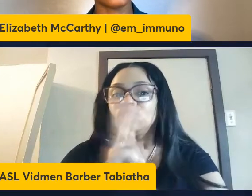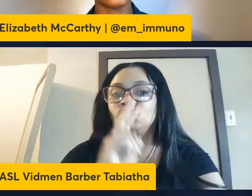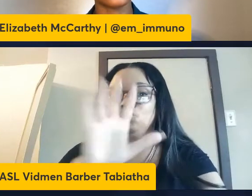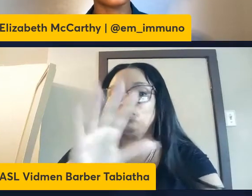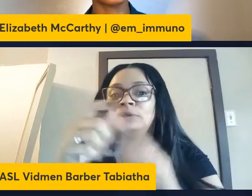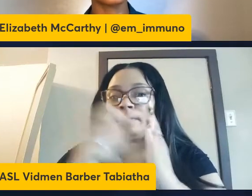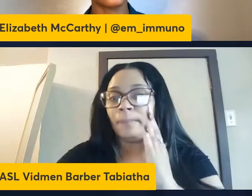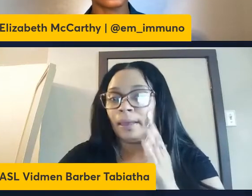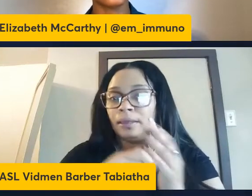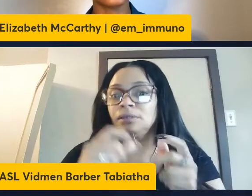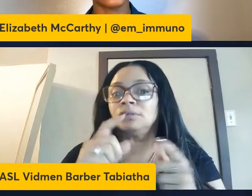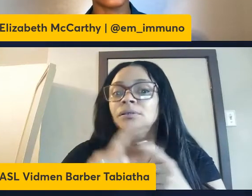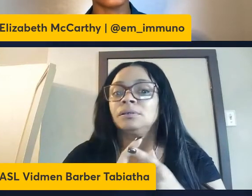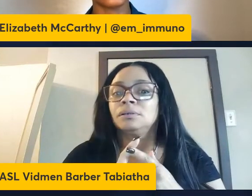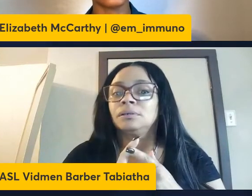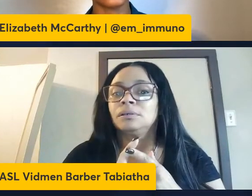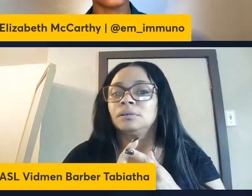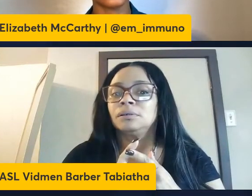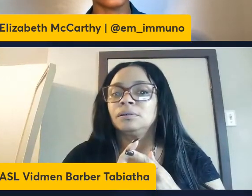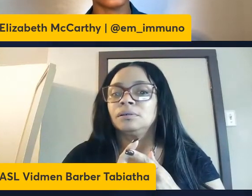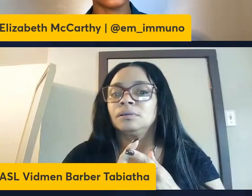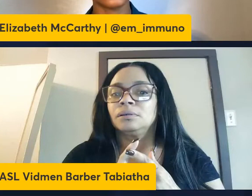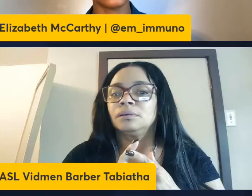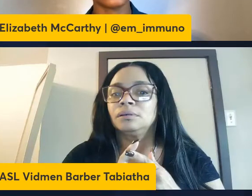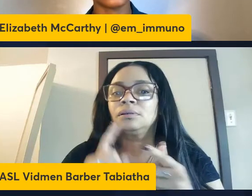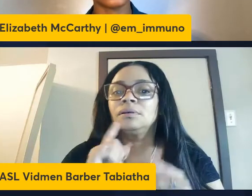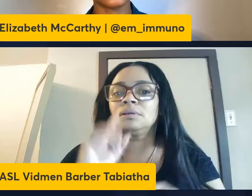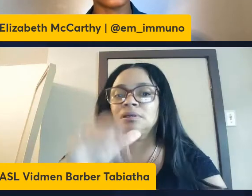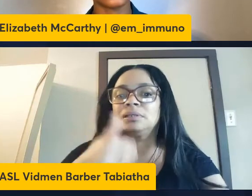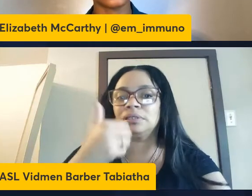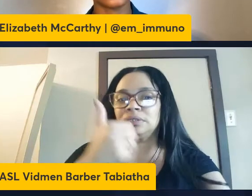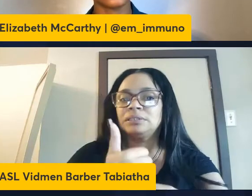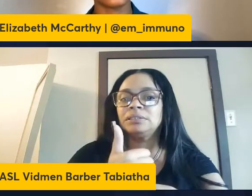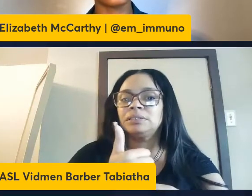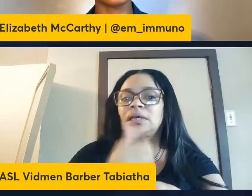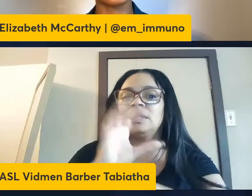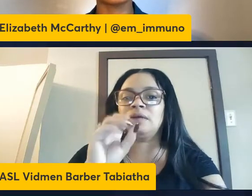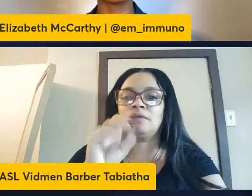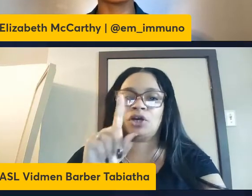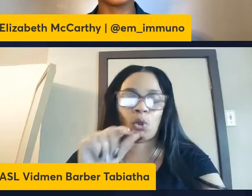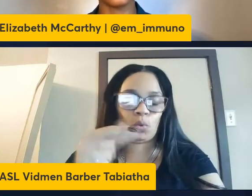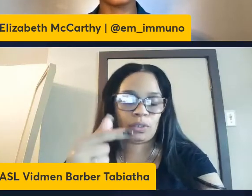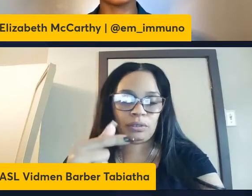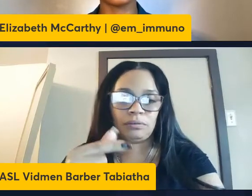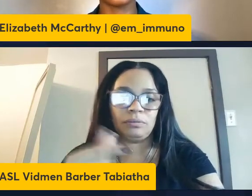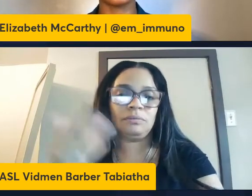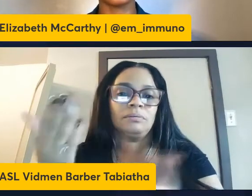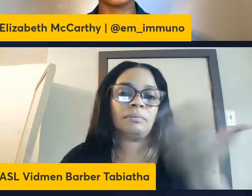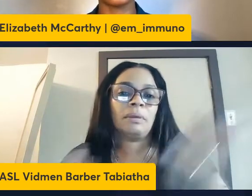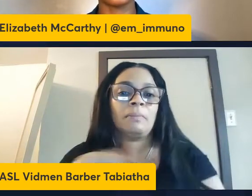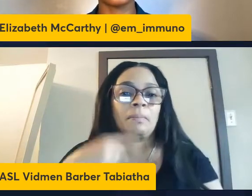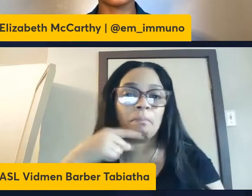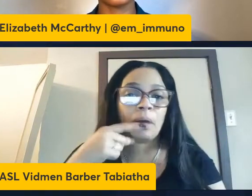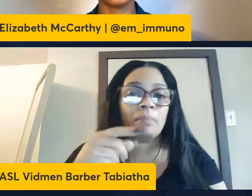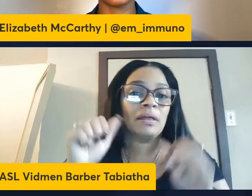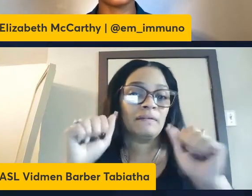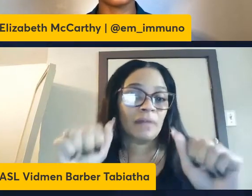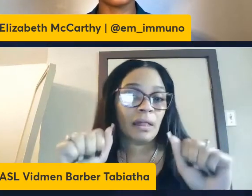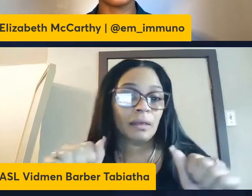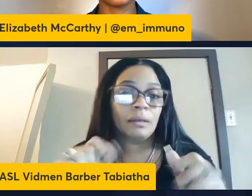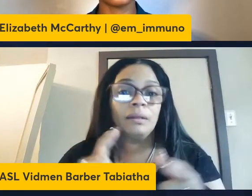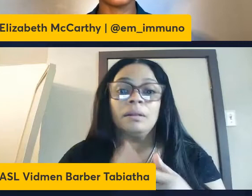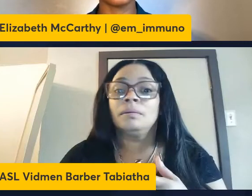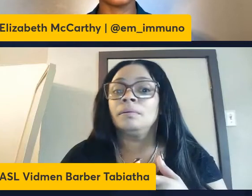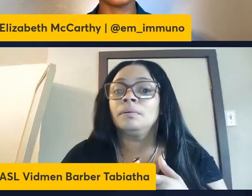package, and that package is a complementary set of code that somebody else has written and made publicly available and tested and might